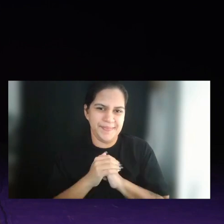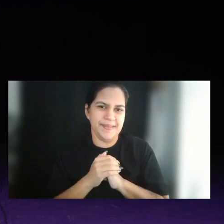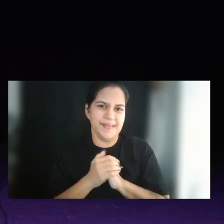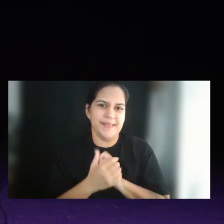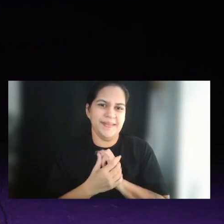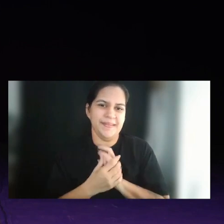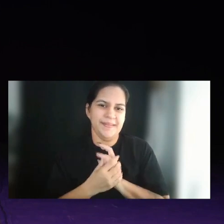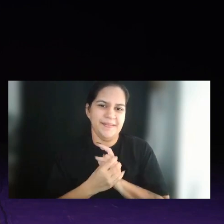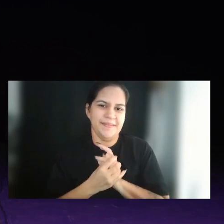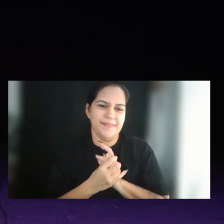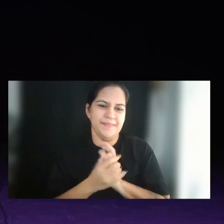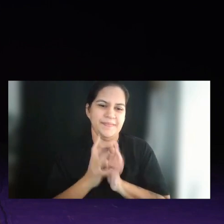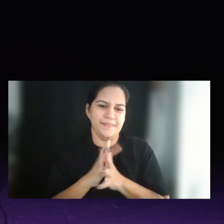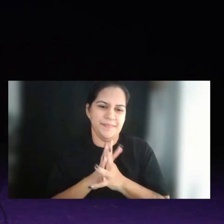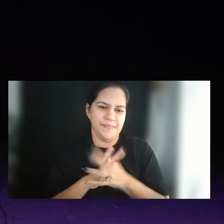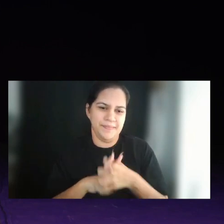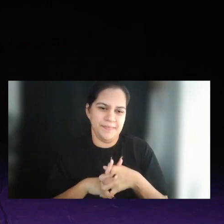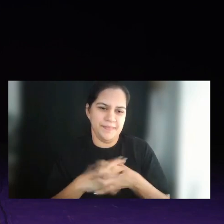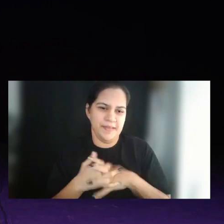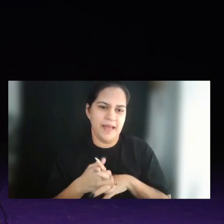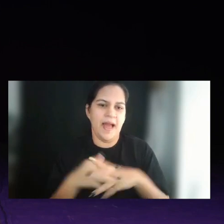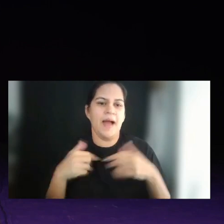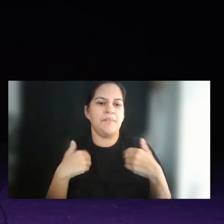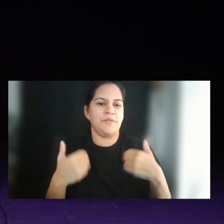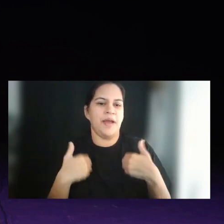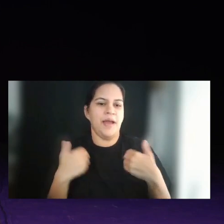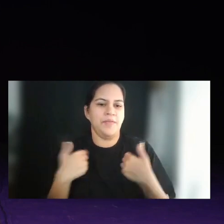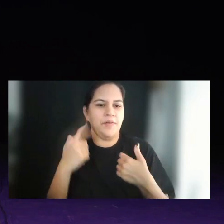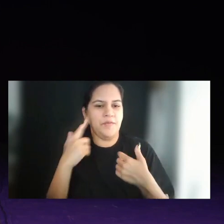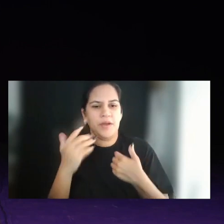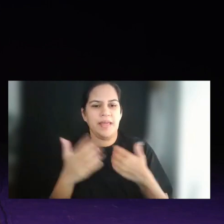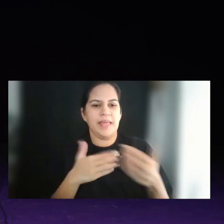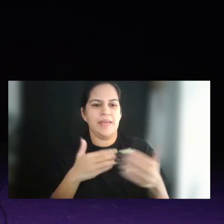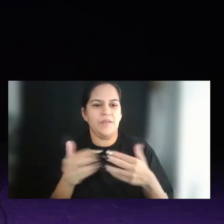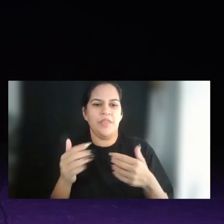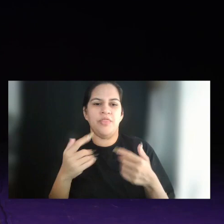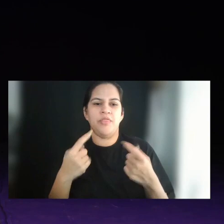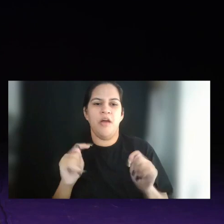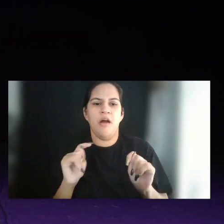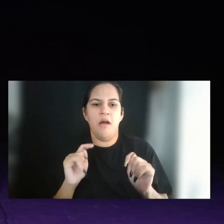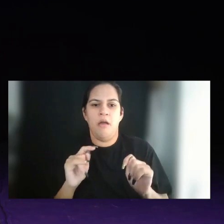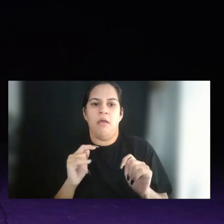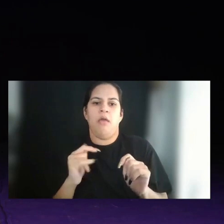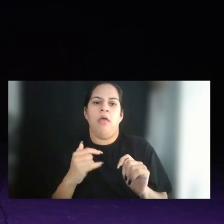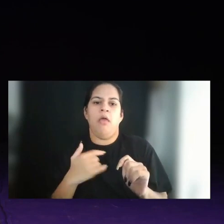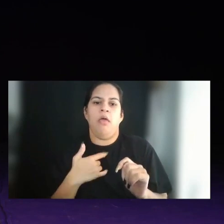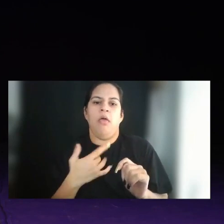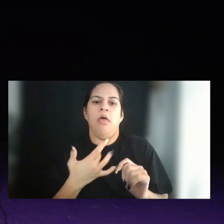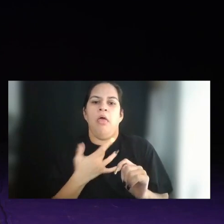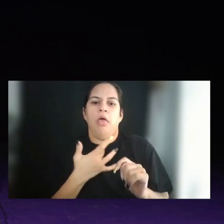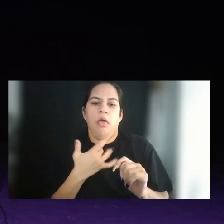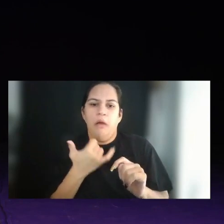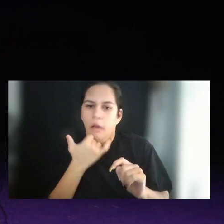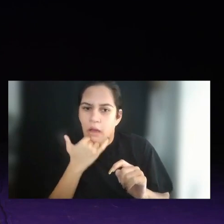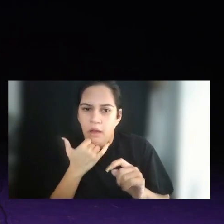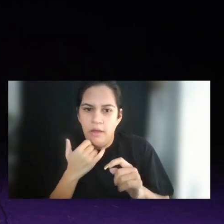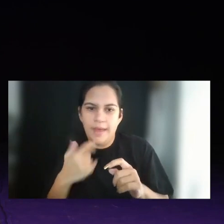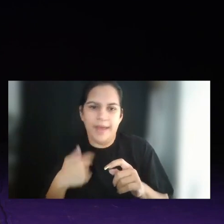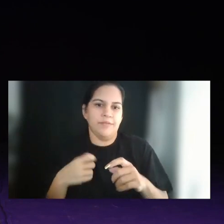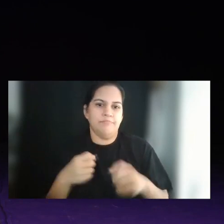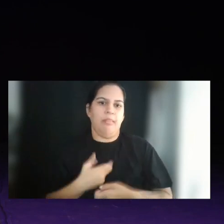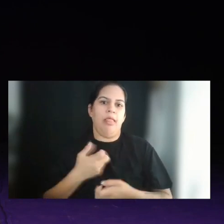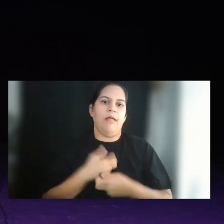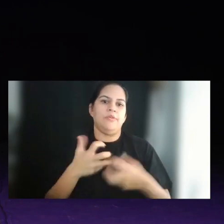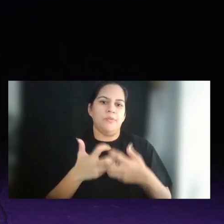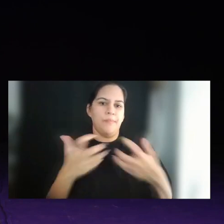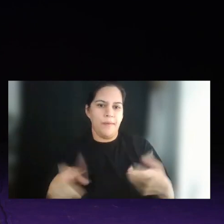And I'm grateful for even the regret I have when I go take it a little too far, the venting about the person who's done me wrong in the